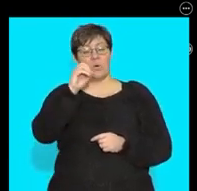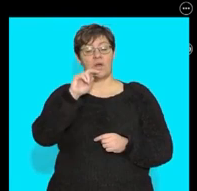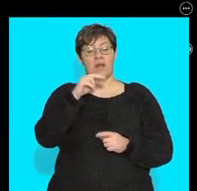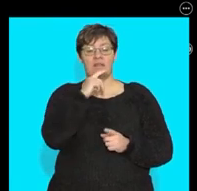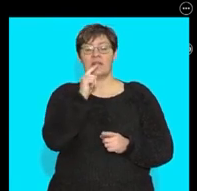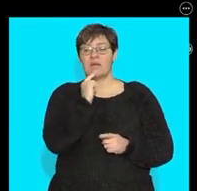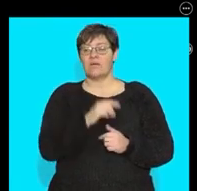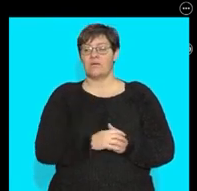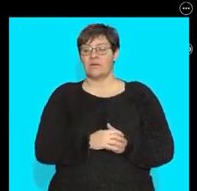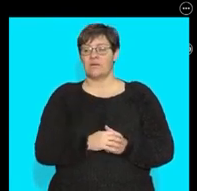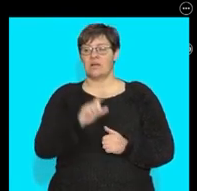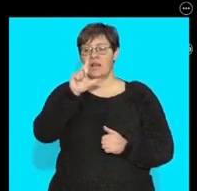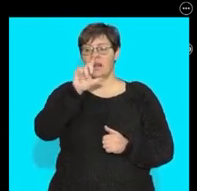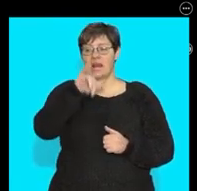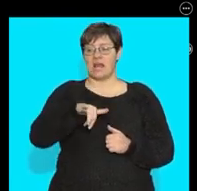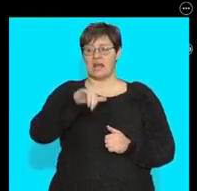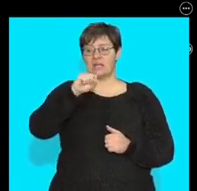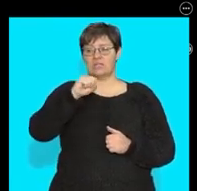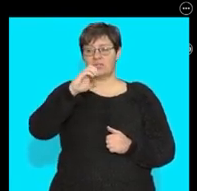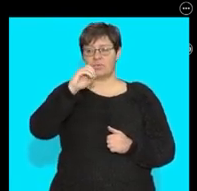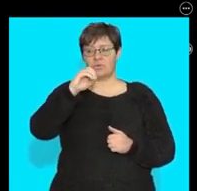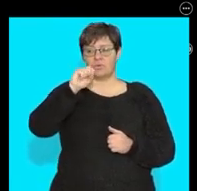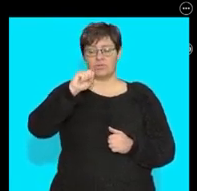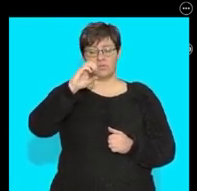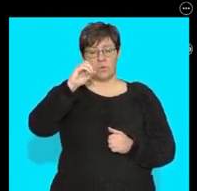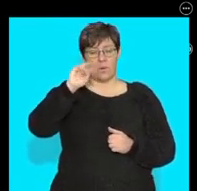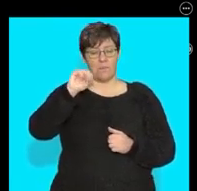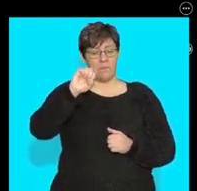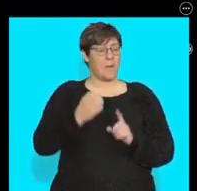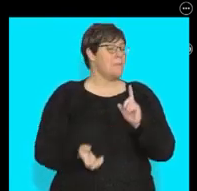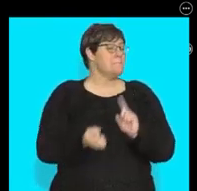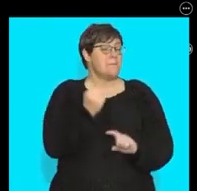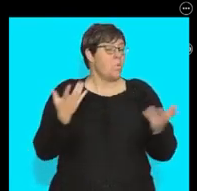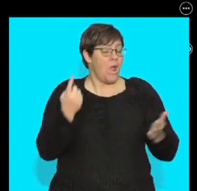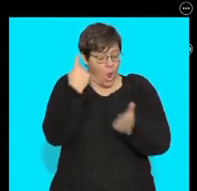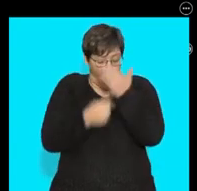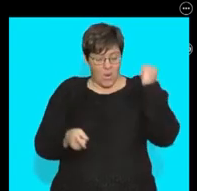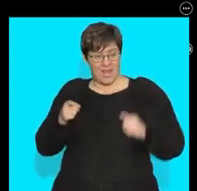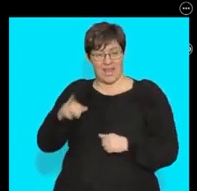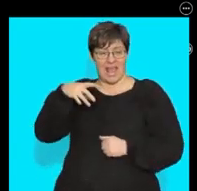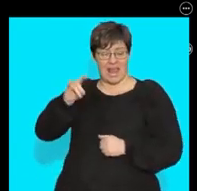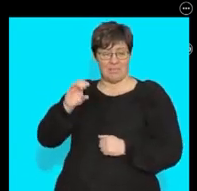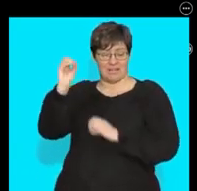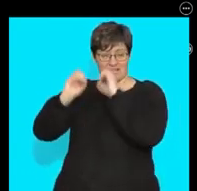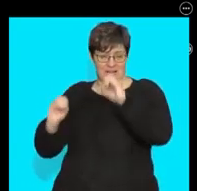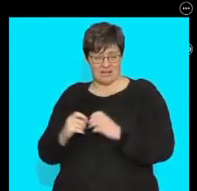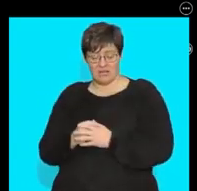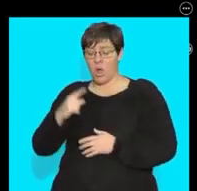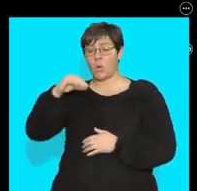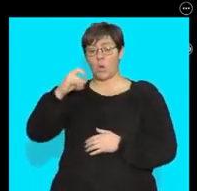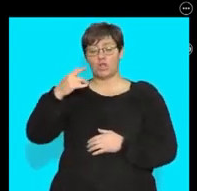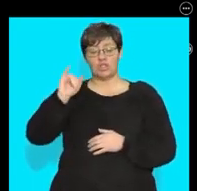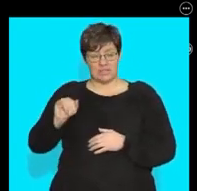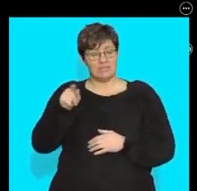organelle called a lysosome, usually only found in animal cells, and you're going to see that the Golgi body actually plays a role